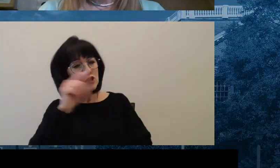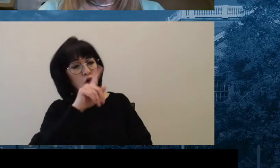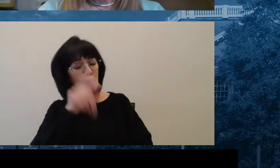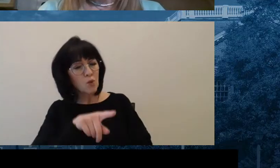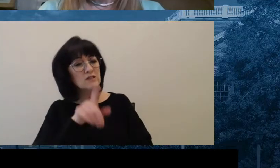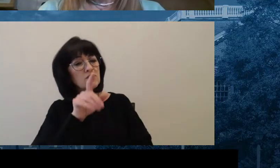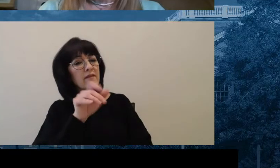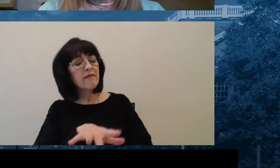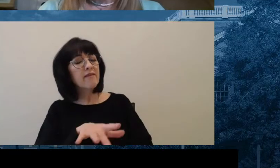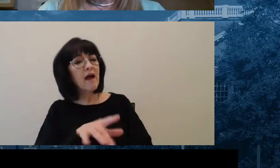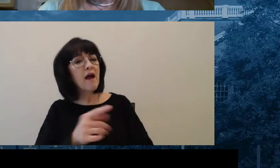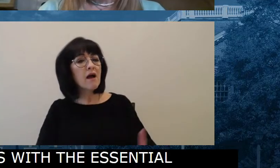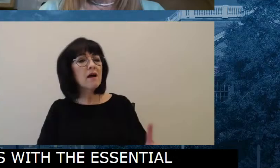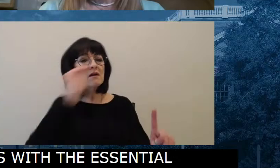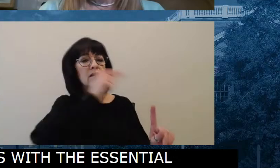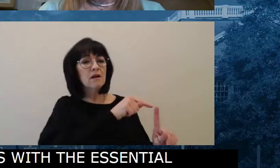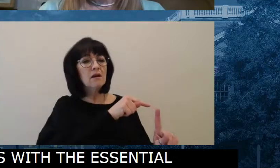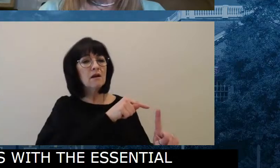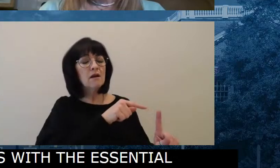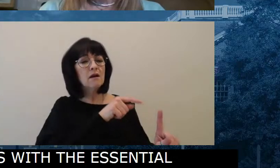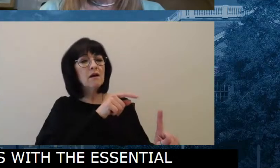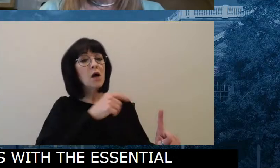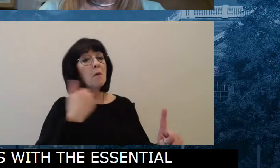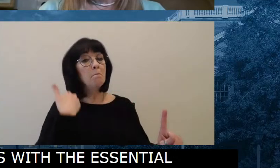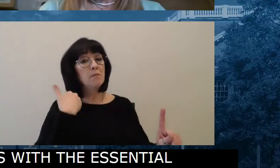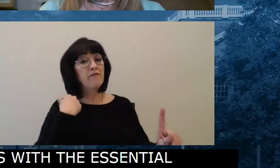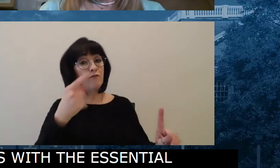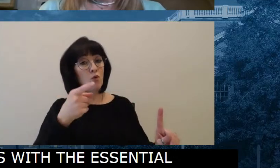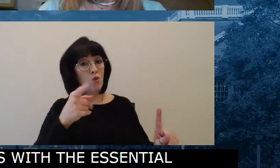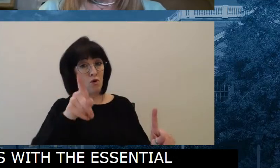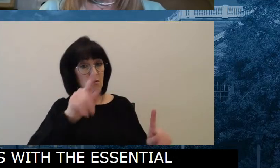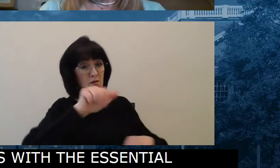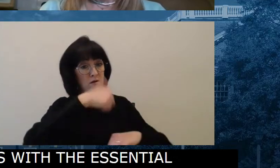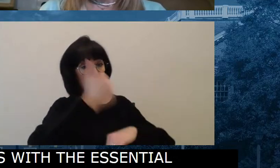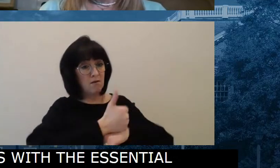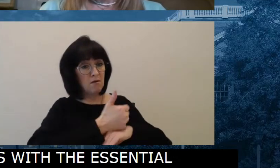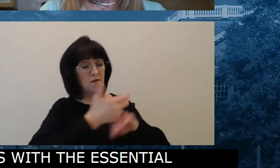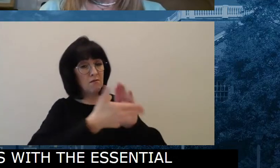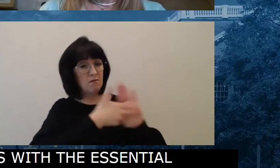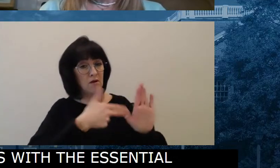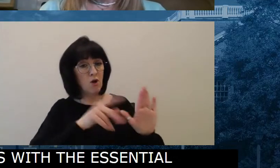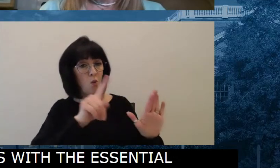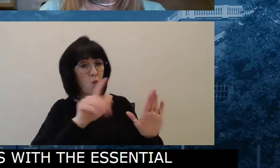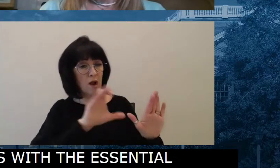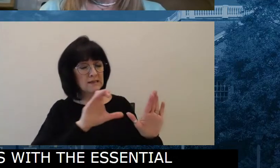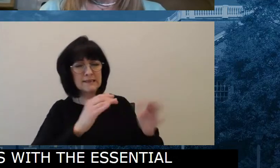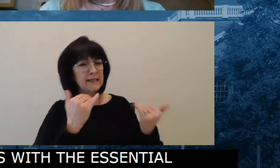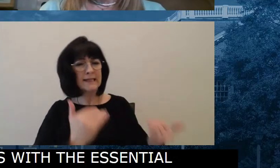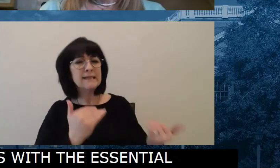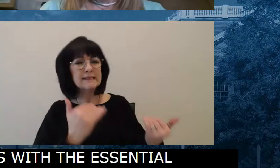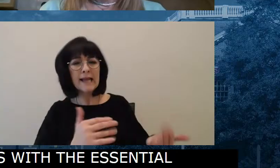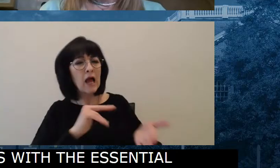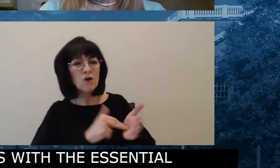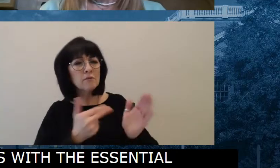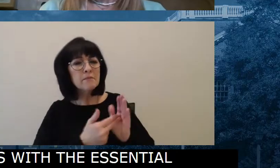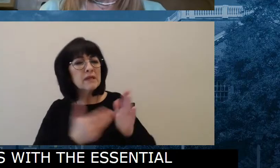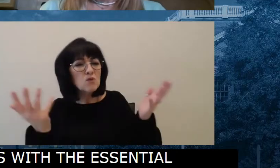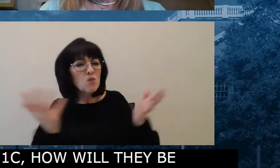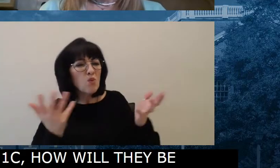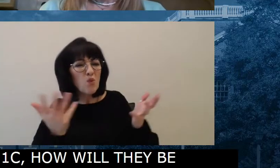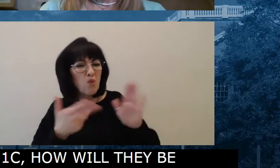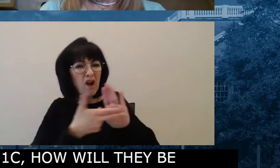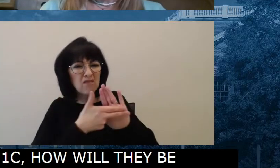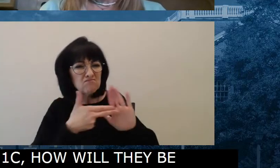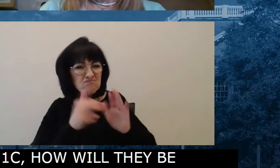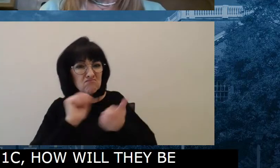1C, how will they be approached? Will they be approached similar to the essential worker groups in 1B that you're working on now, or